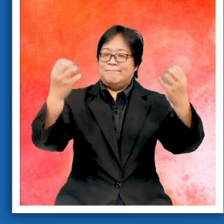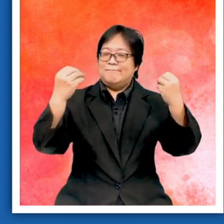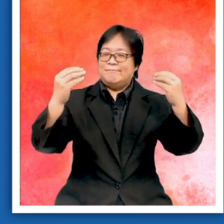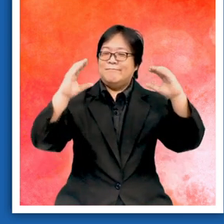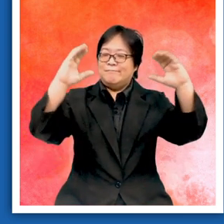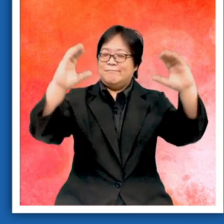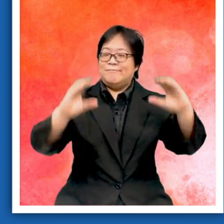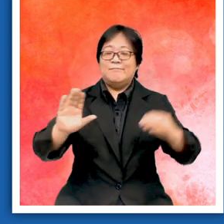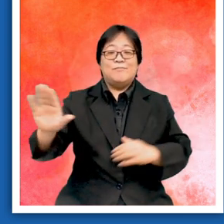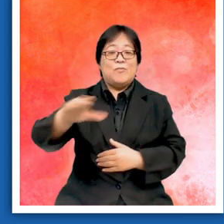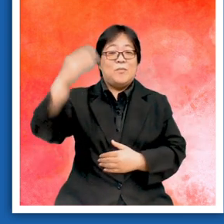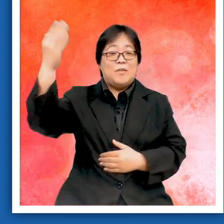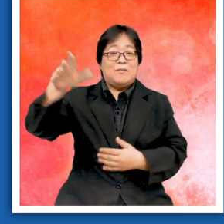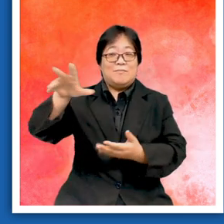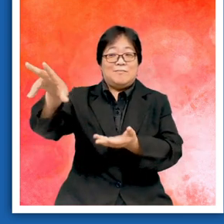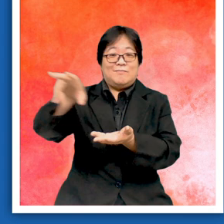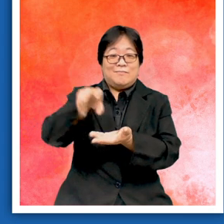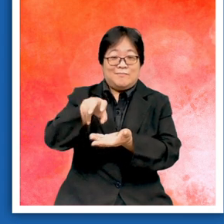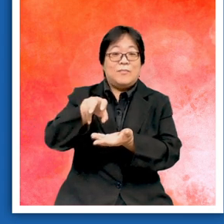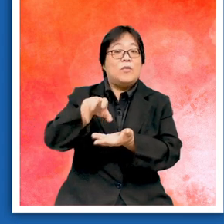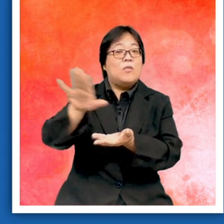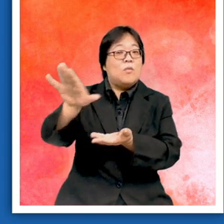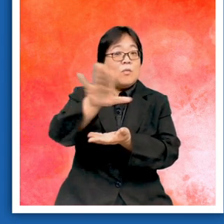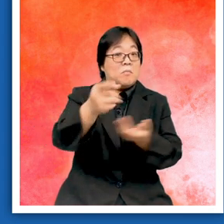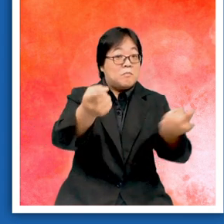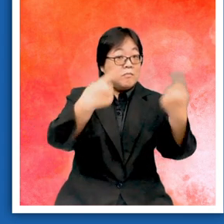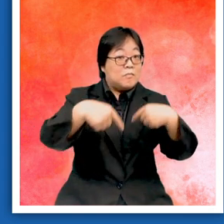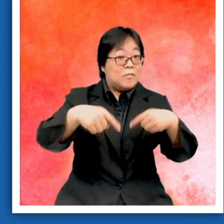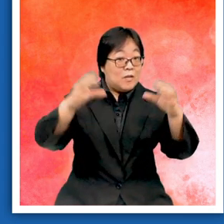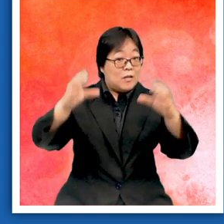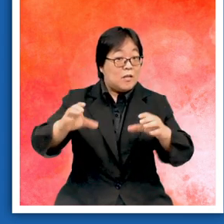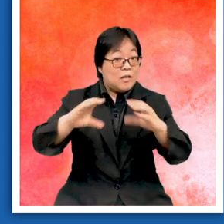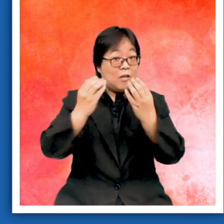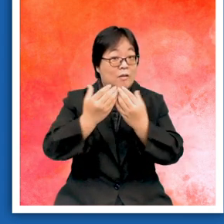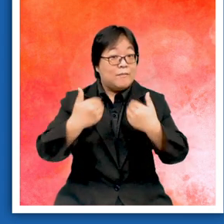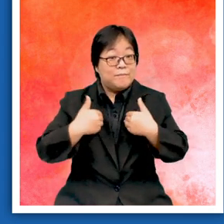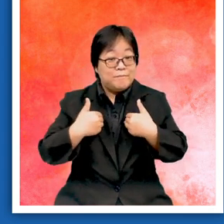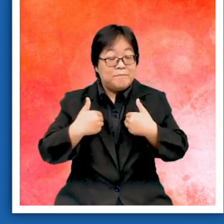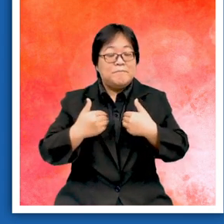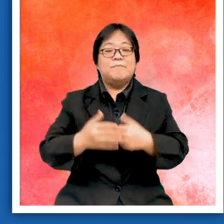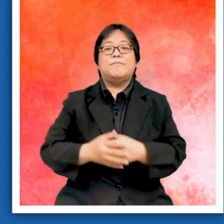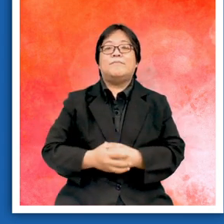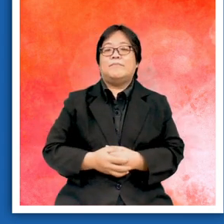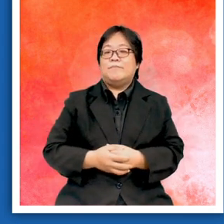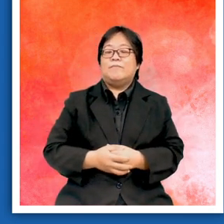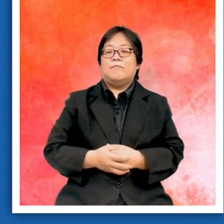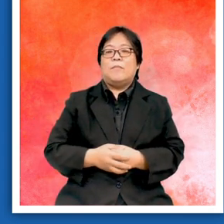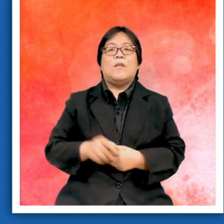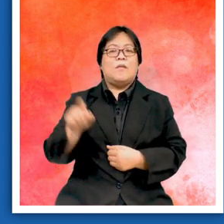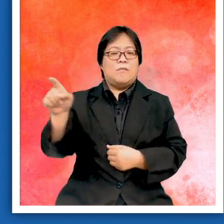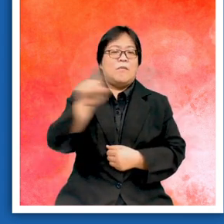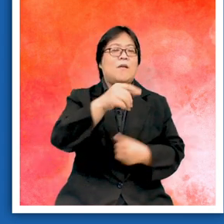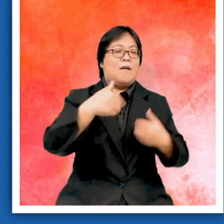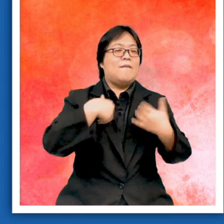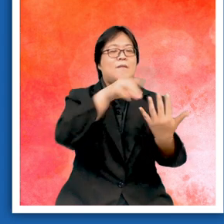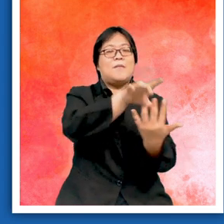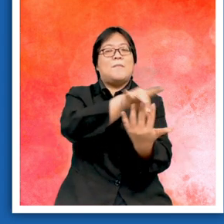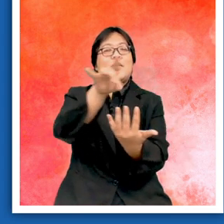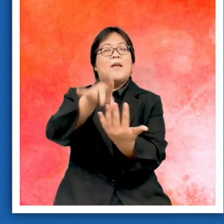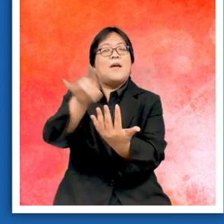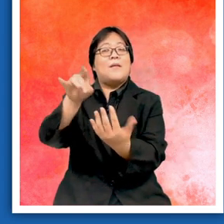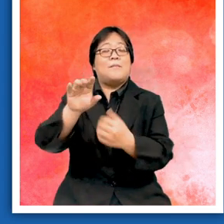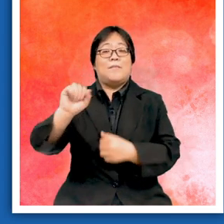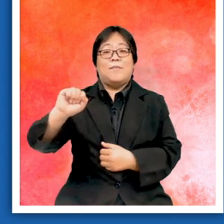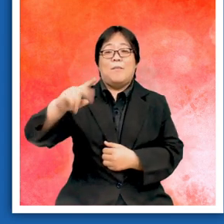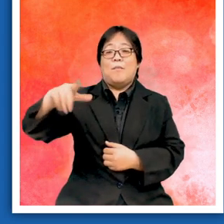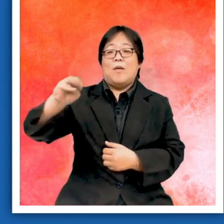There are many ways for your lecturers to capture your attendance in online class sessions. They have the